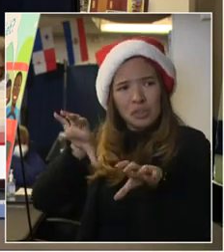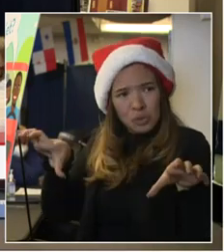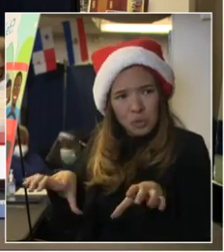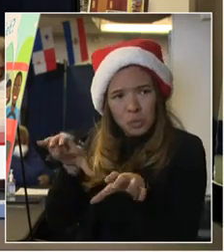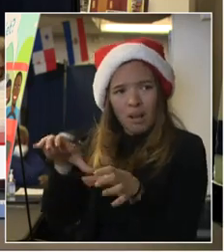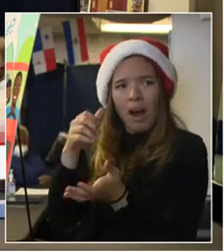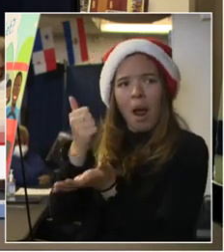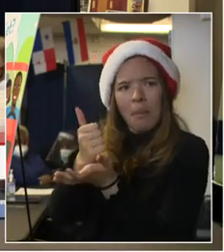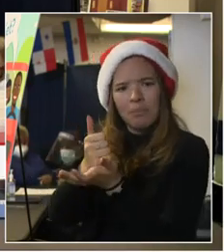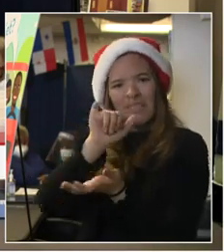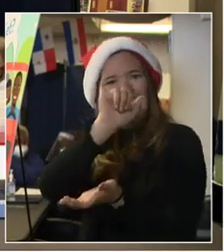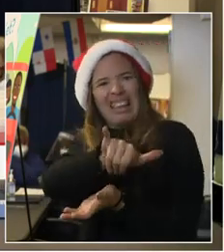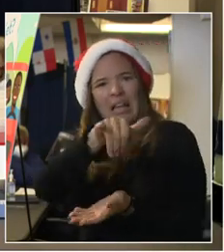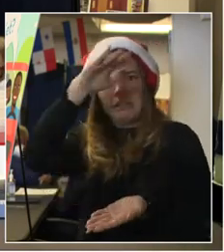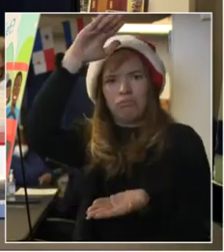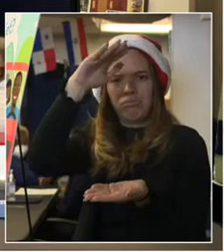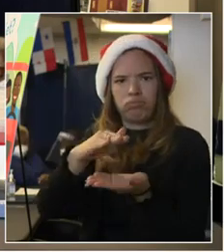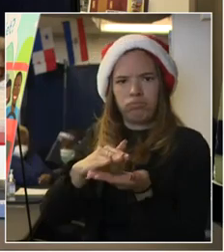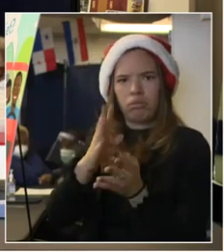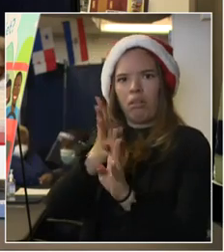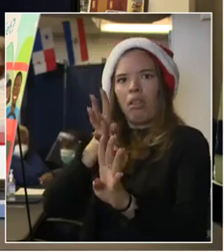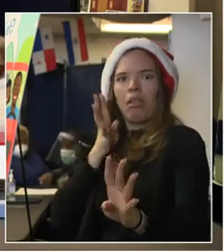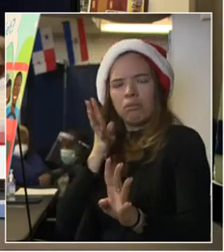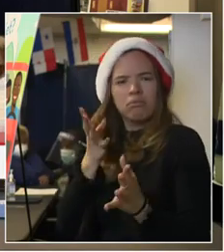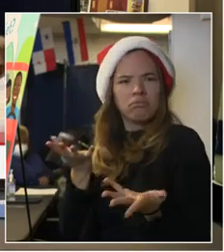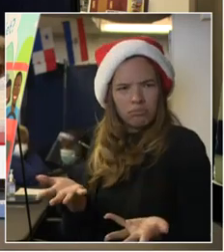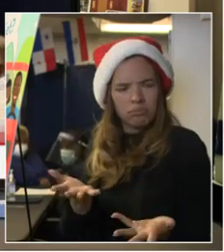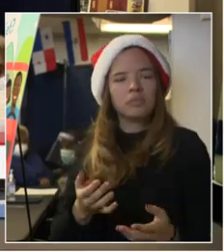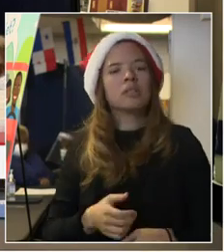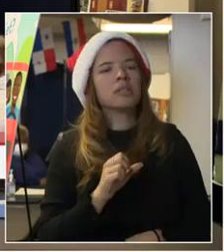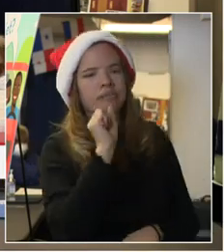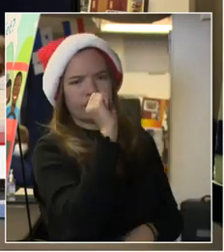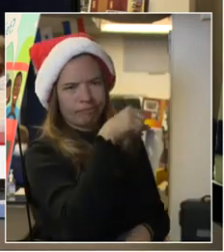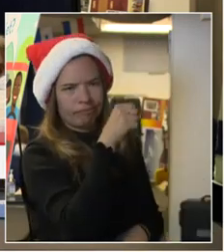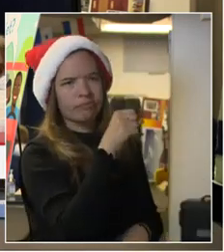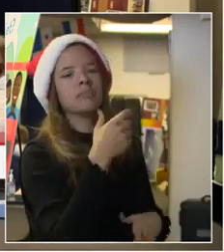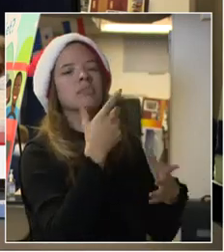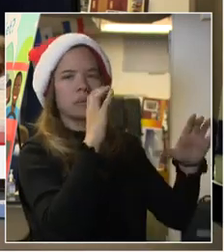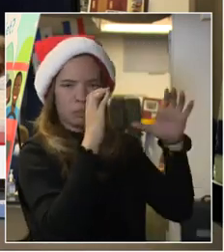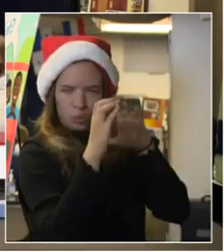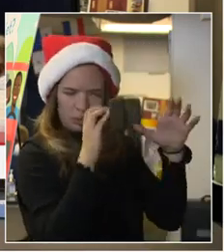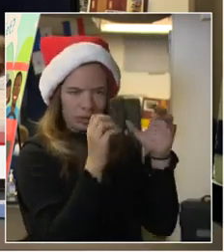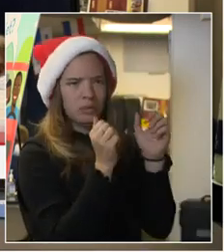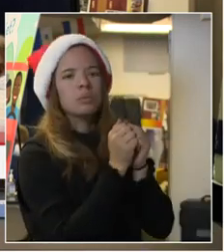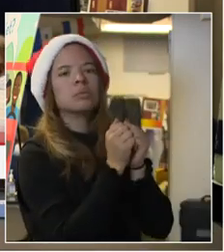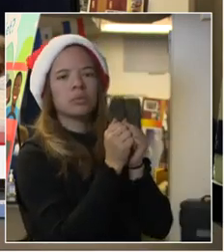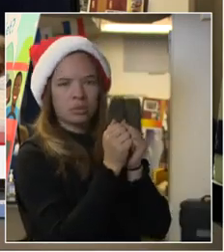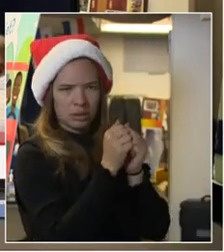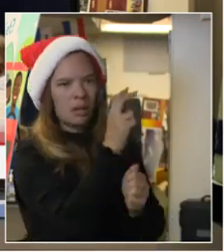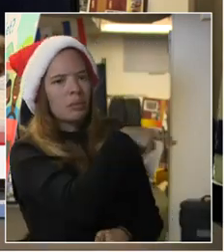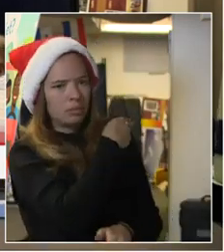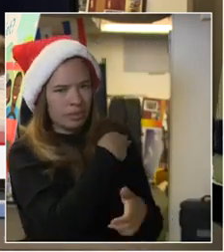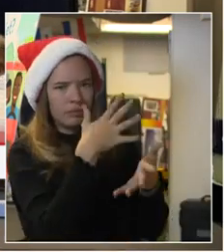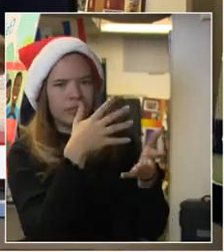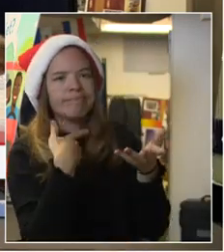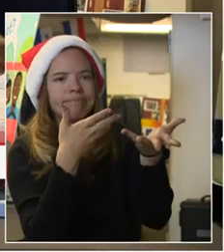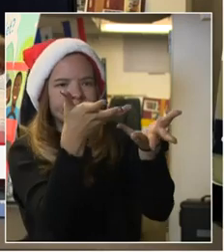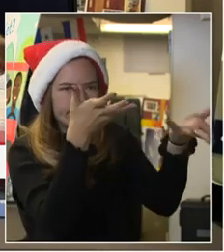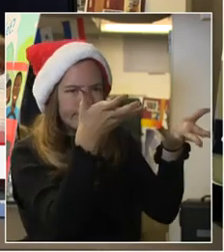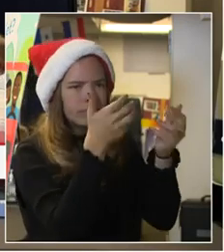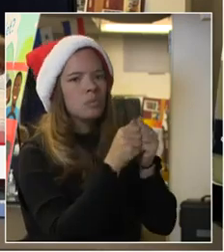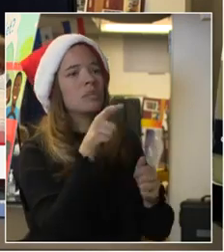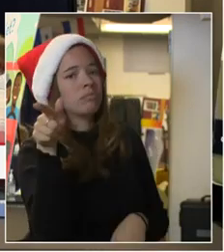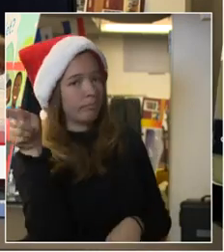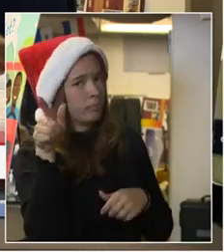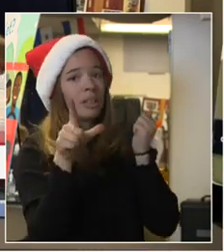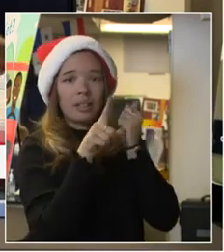these concerns? Yes, we've had frequent communications with our acute care hospitals, and as Deputy Mayor Turnage,